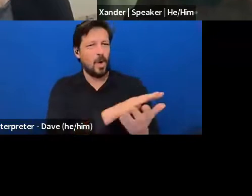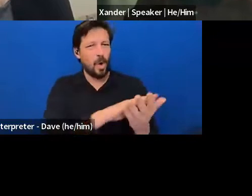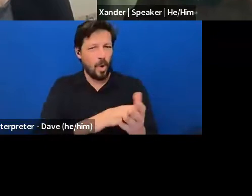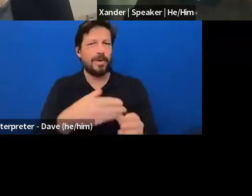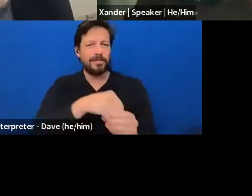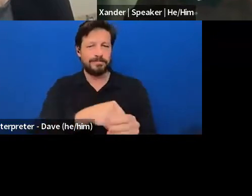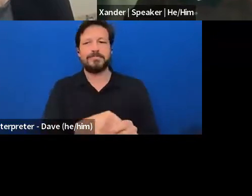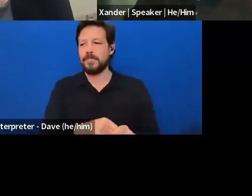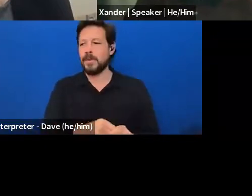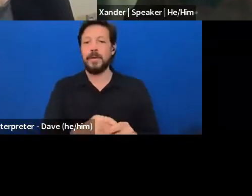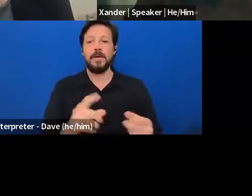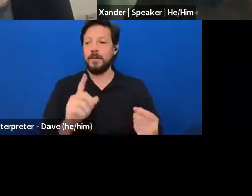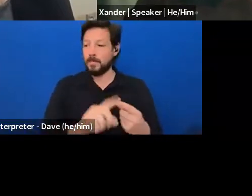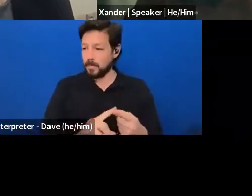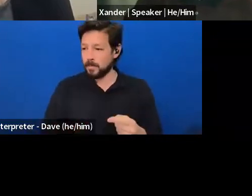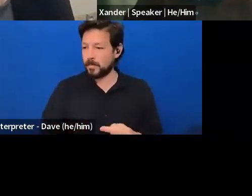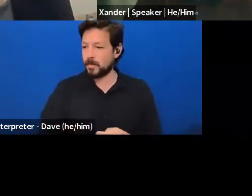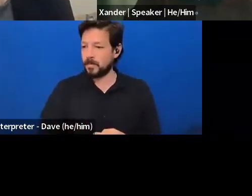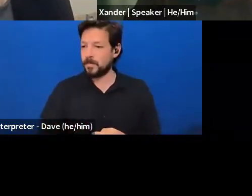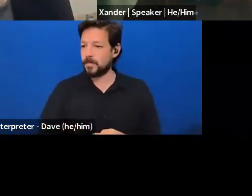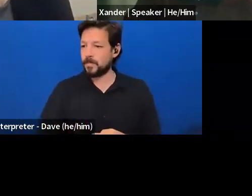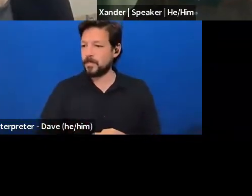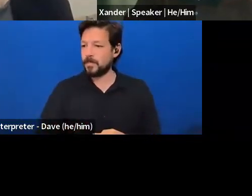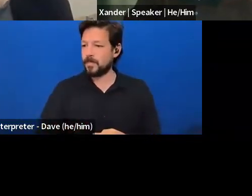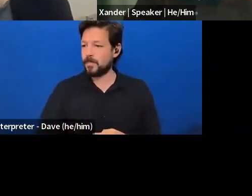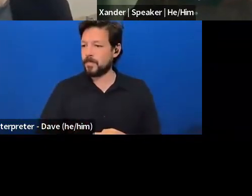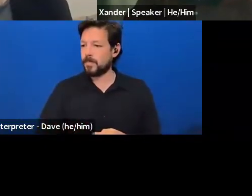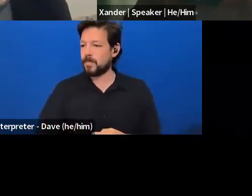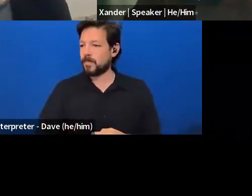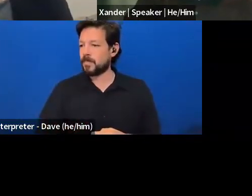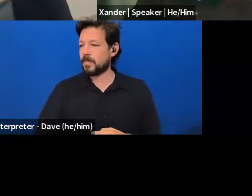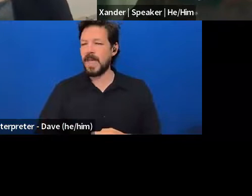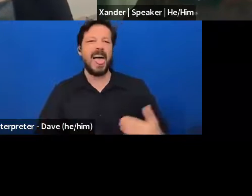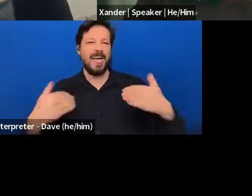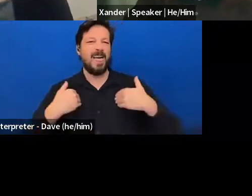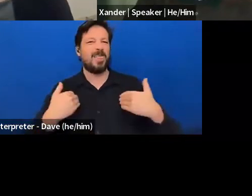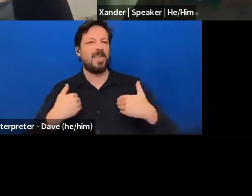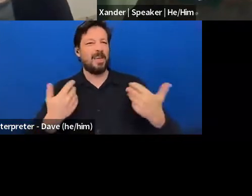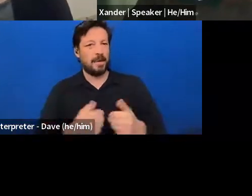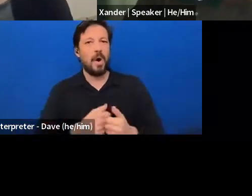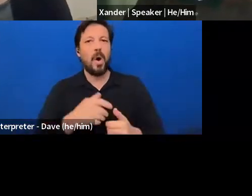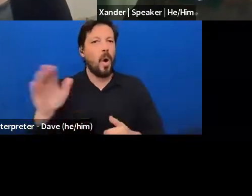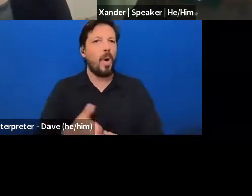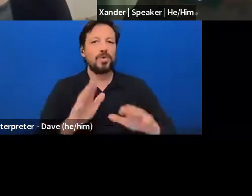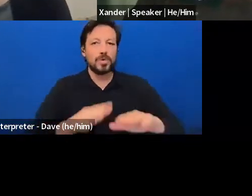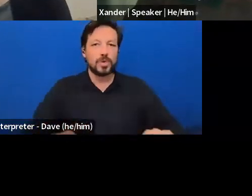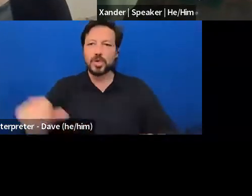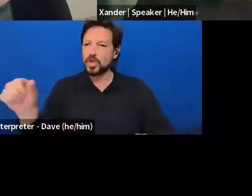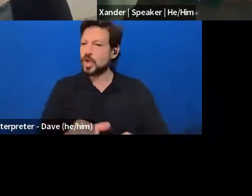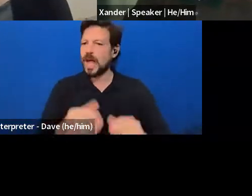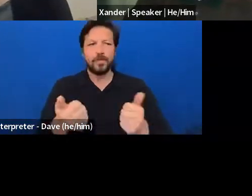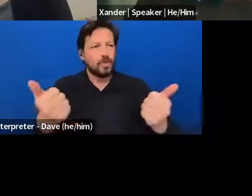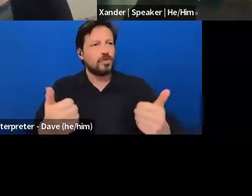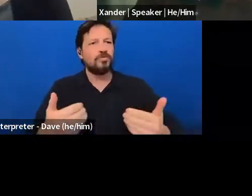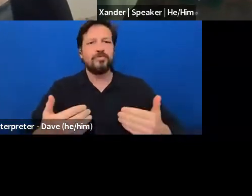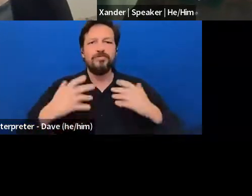being health. Every child should live a healthy life physically, emotionally, and mentally. Number